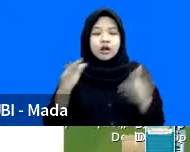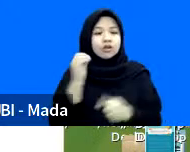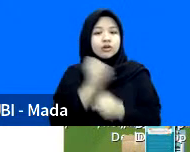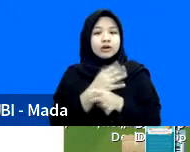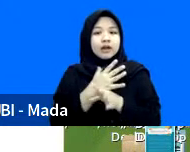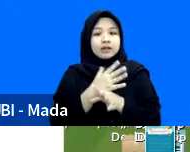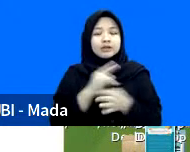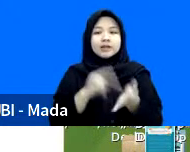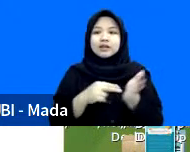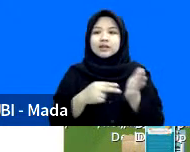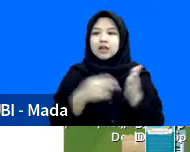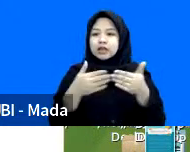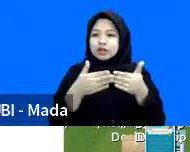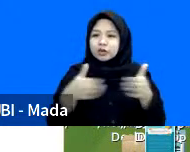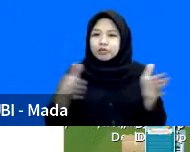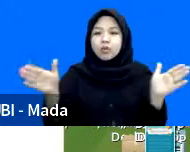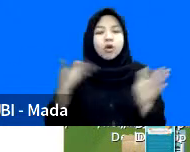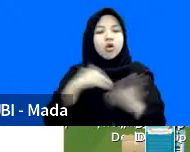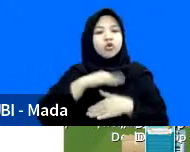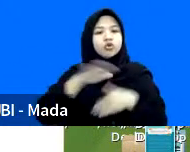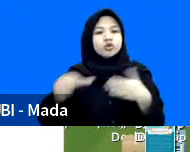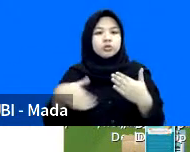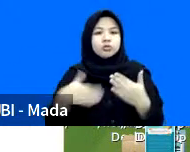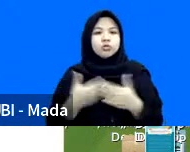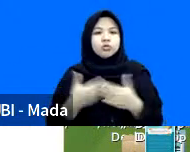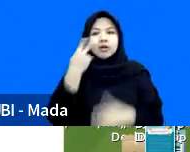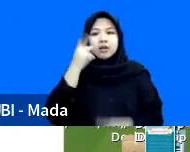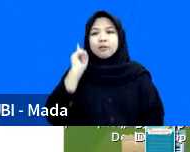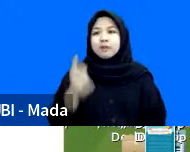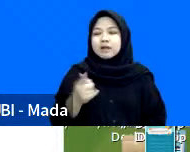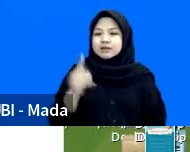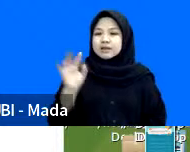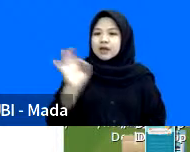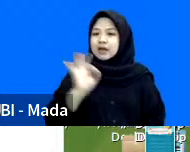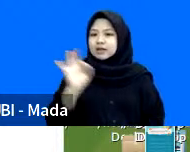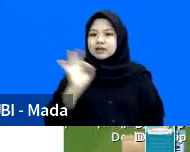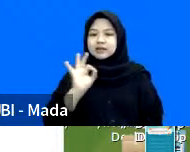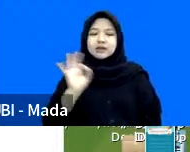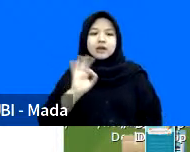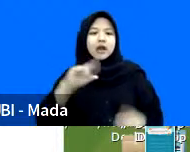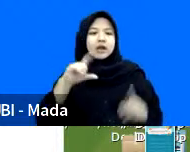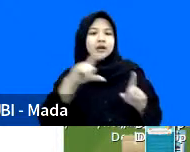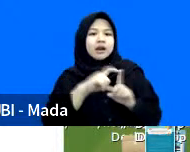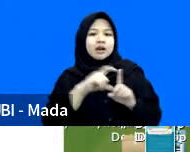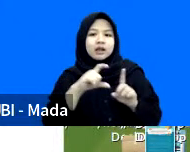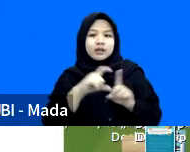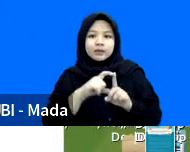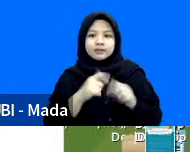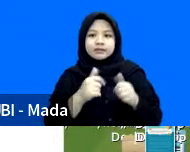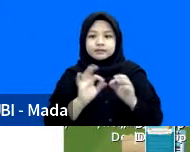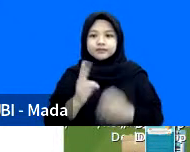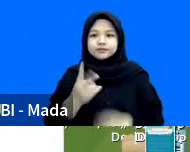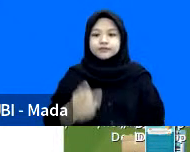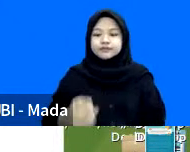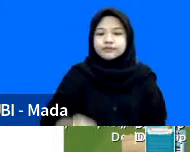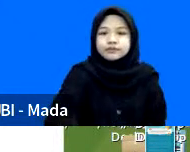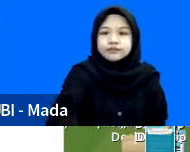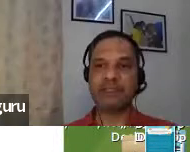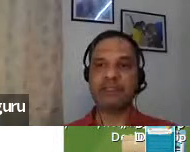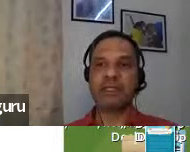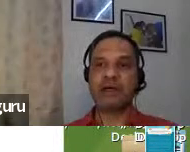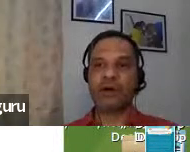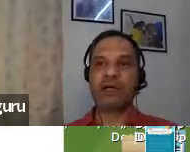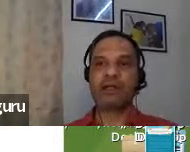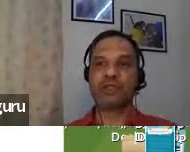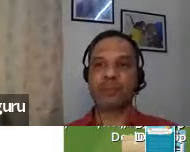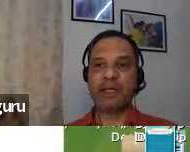and we can make sure that there is no collection of data. And we must remember, in education, we are talking about children who are more vulnerable than adults, and